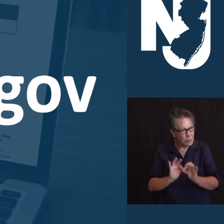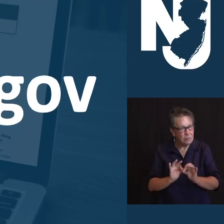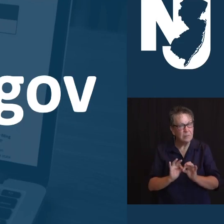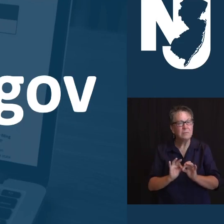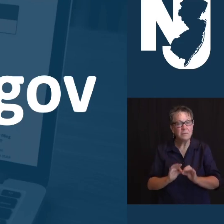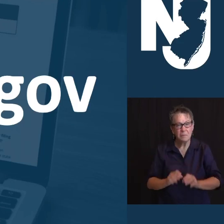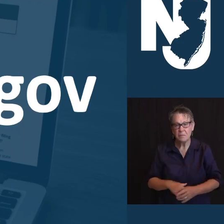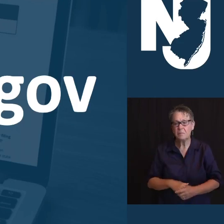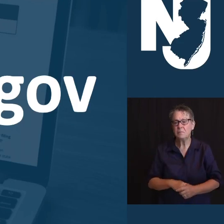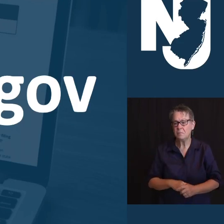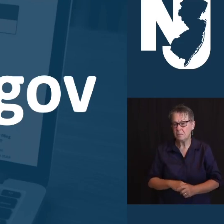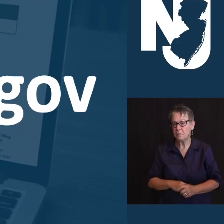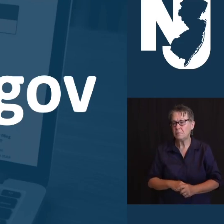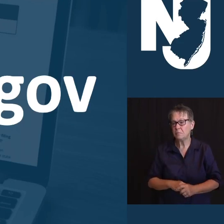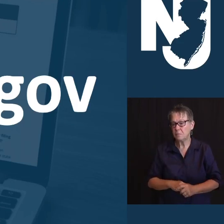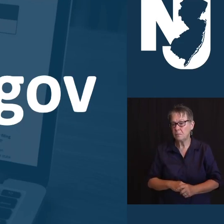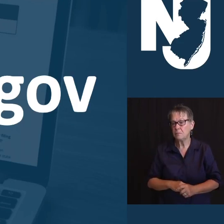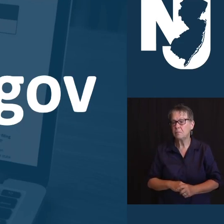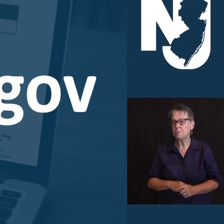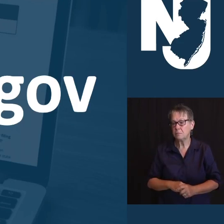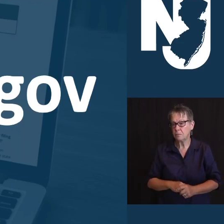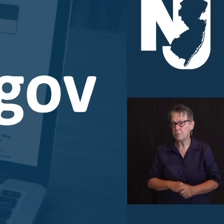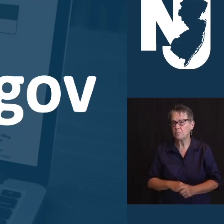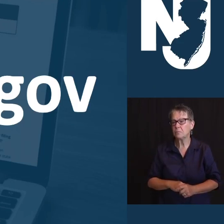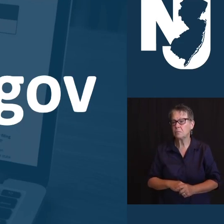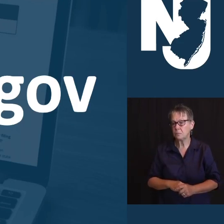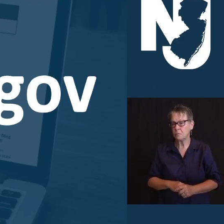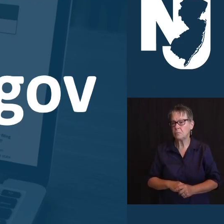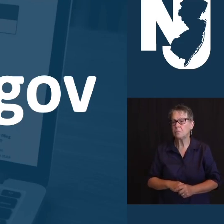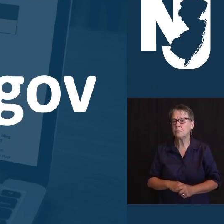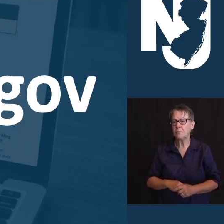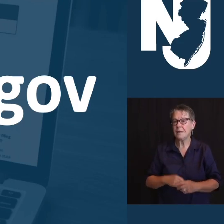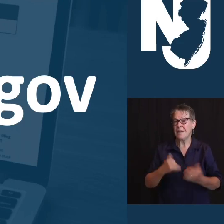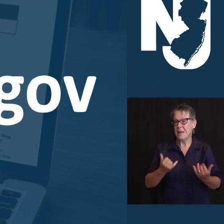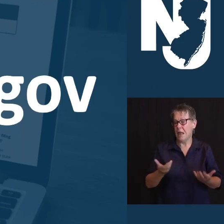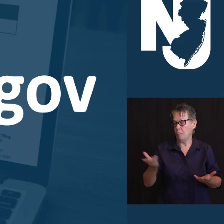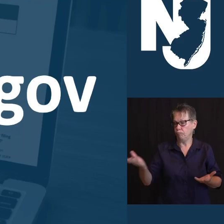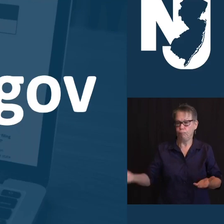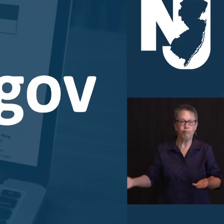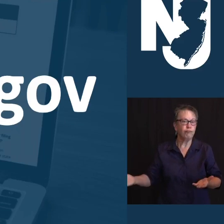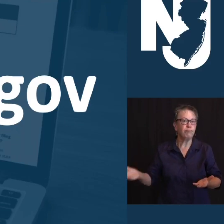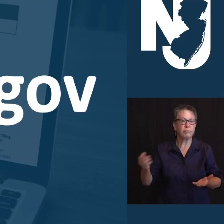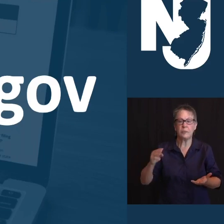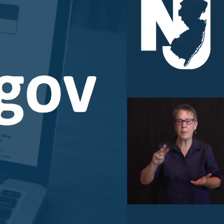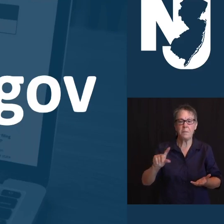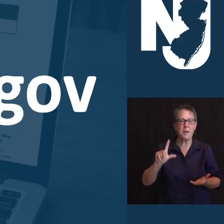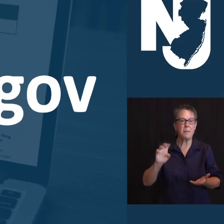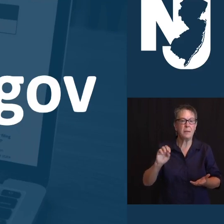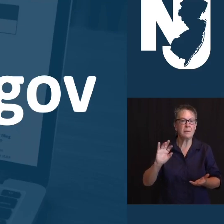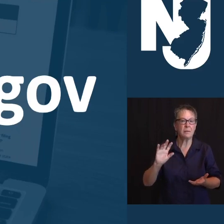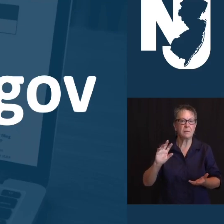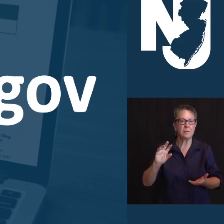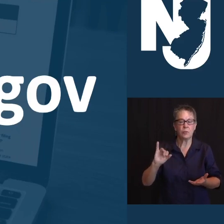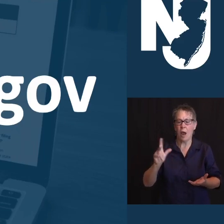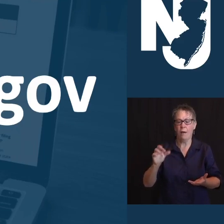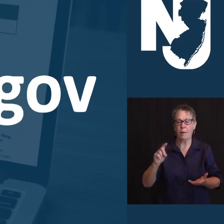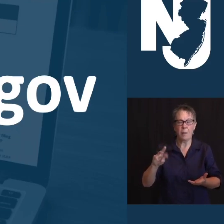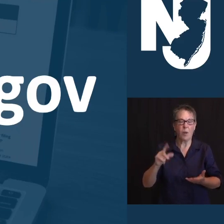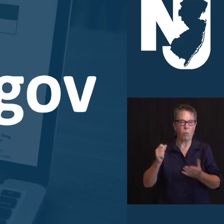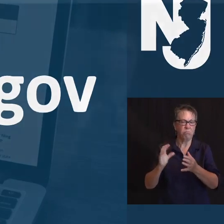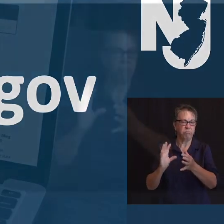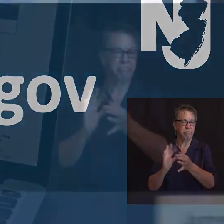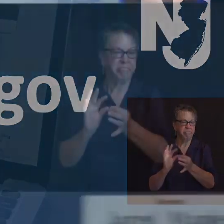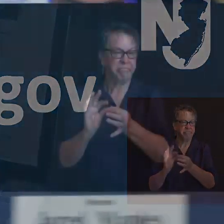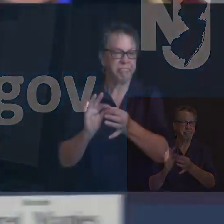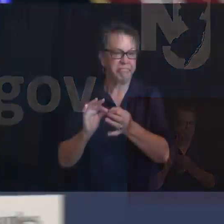Preparedness to speak more about our efforts to build our resiliency and our PPE stockpile. Please help me welcome Jared Maples. Thank